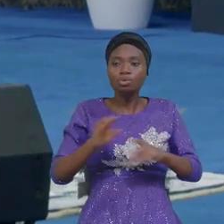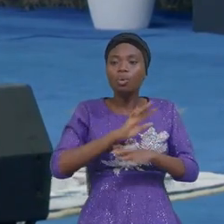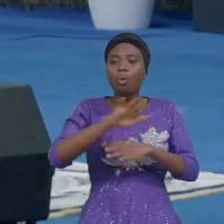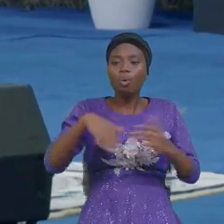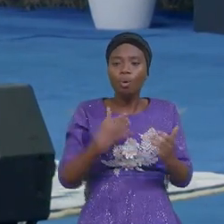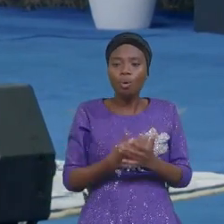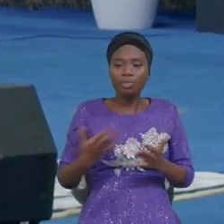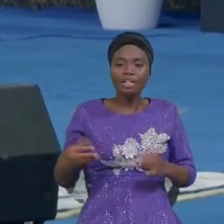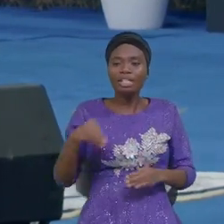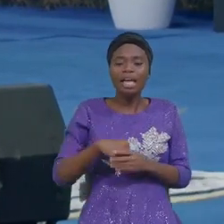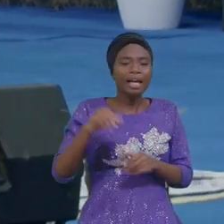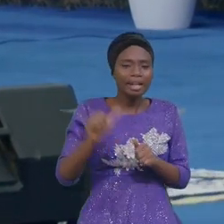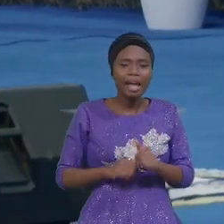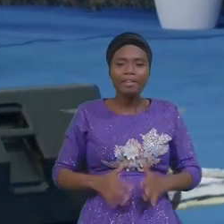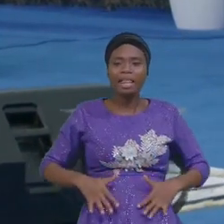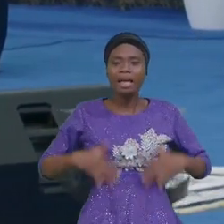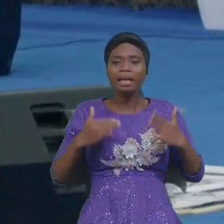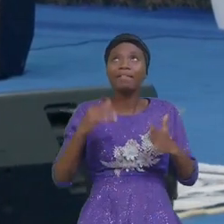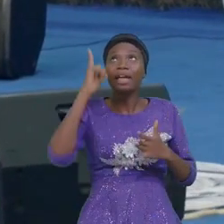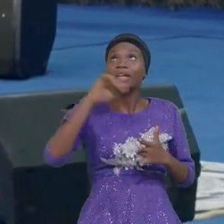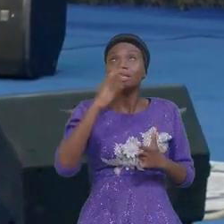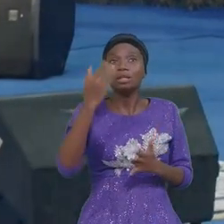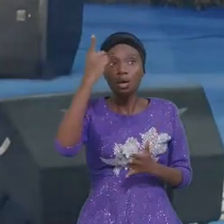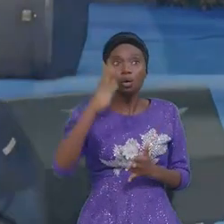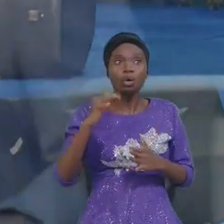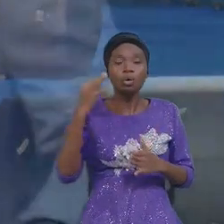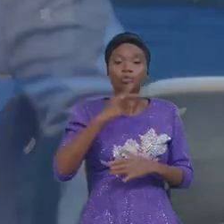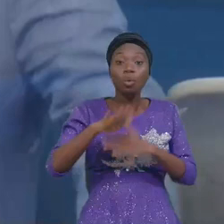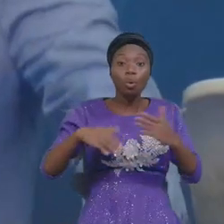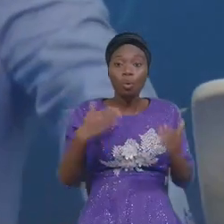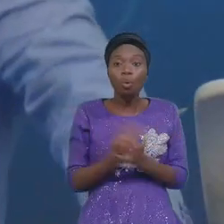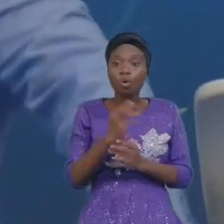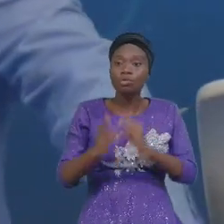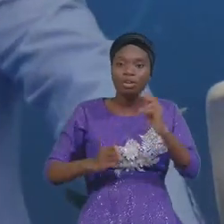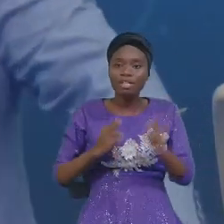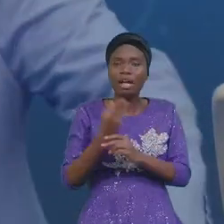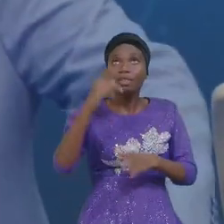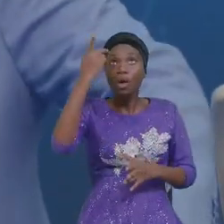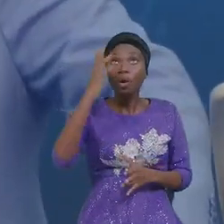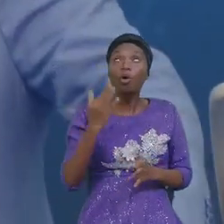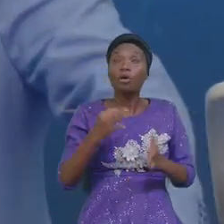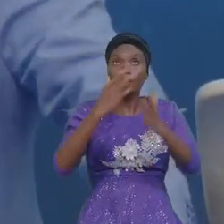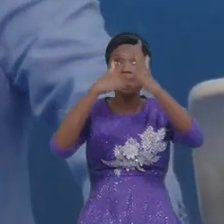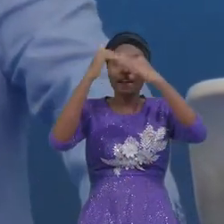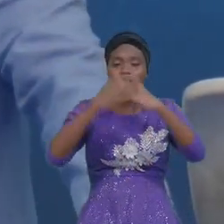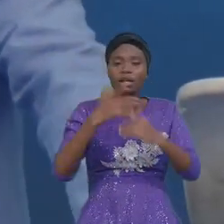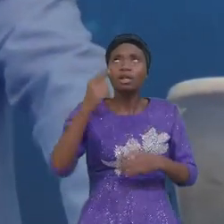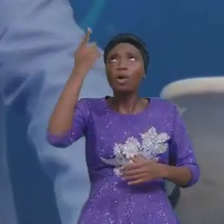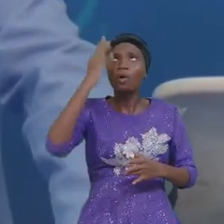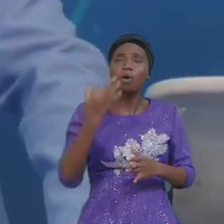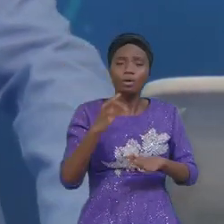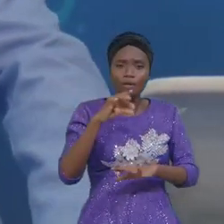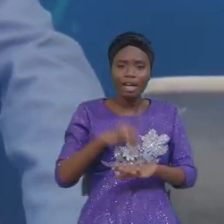in every life, is the God of the whole universe, the God of heaven and the God of earth,